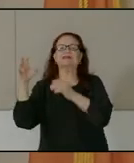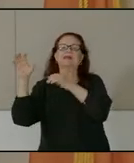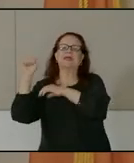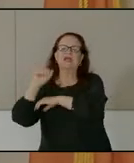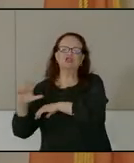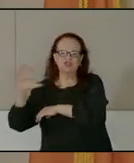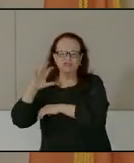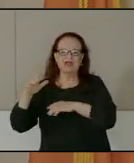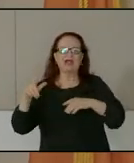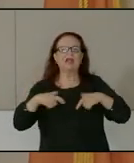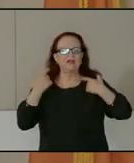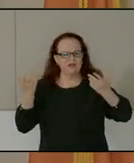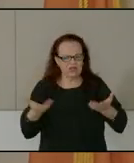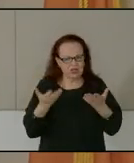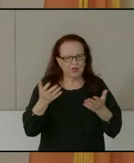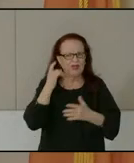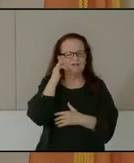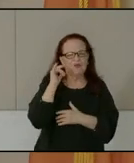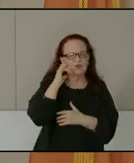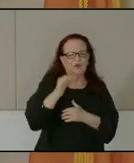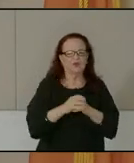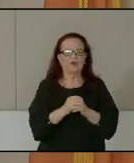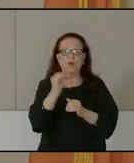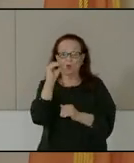state. Orange County,